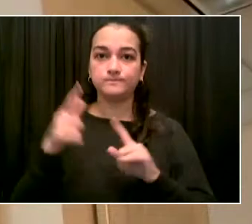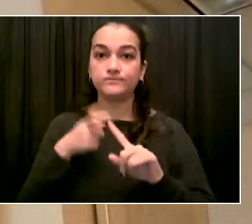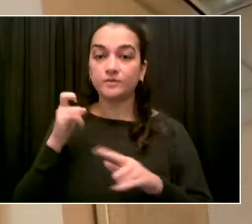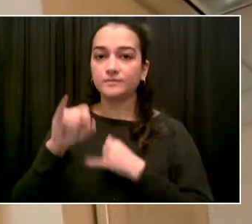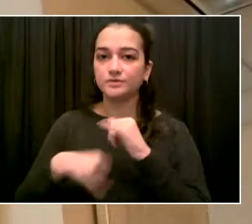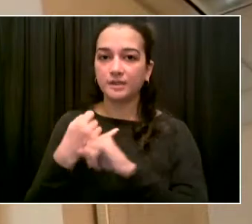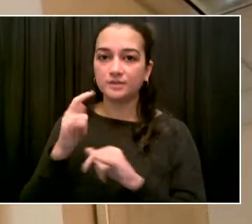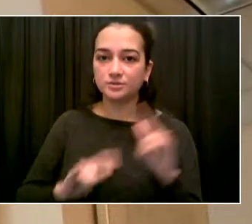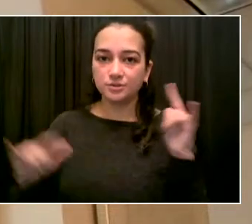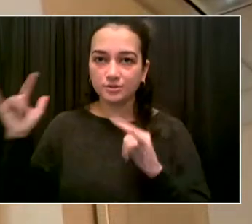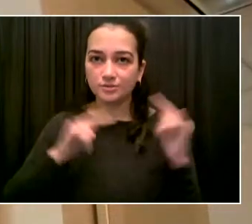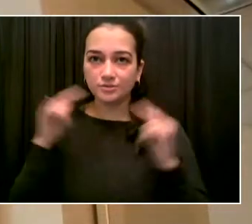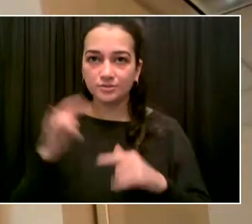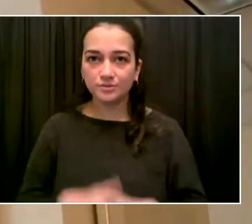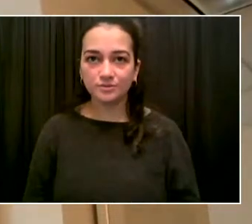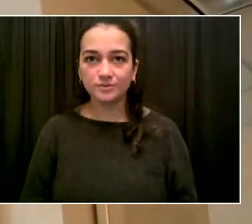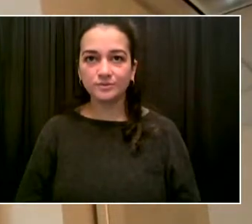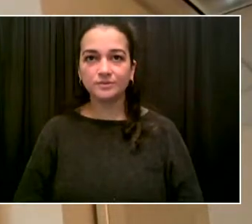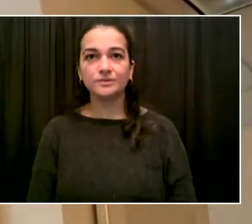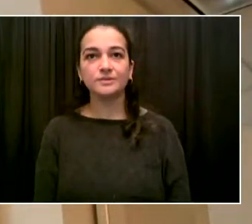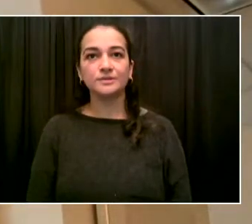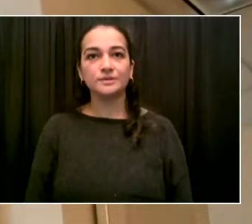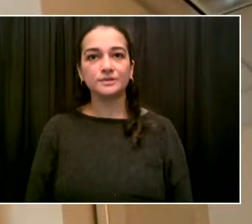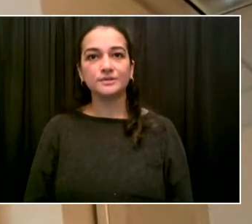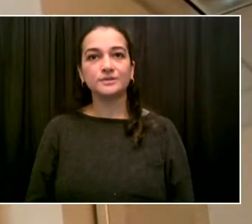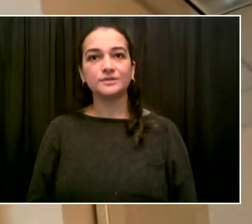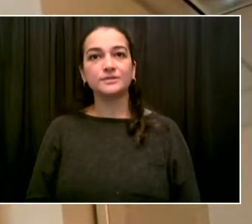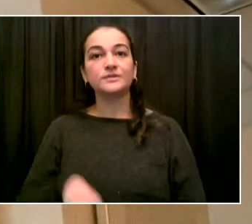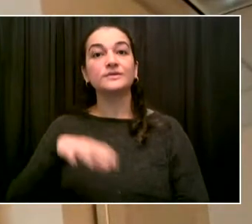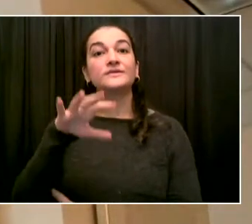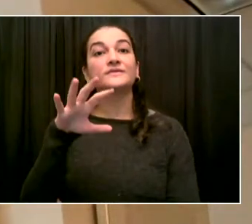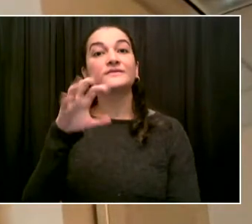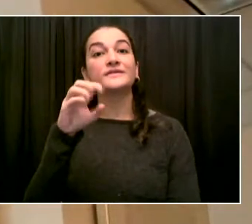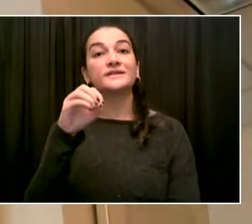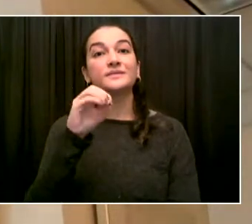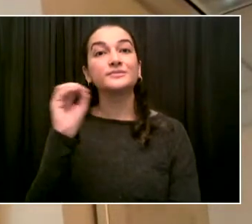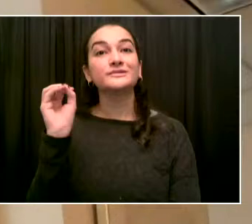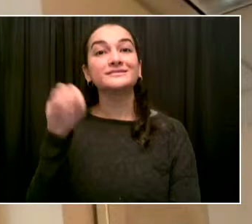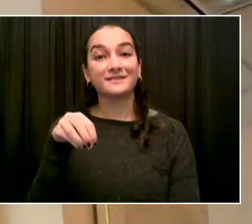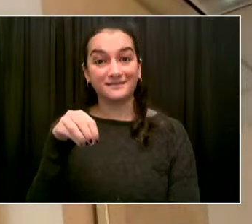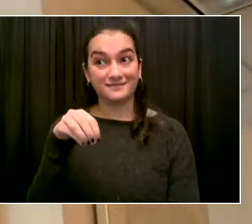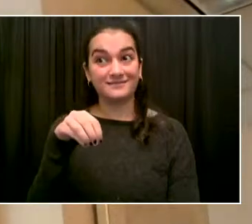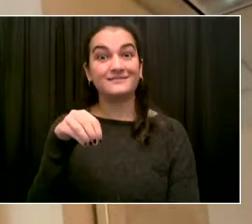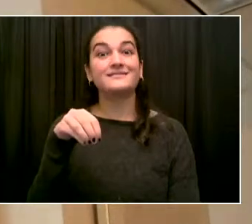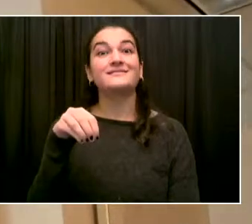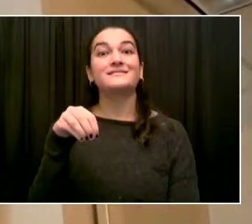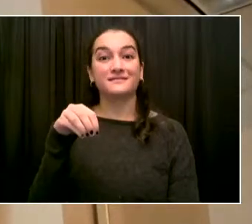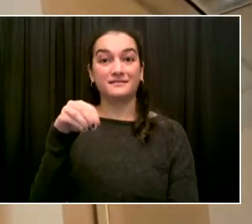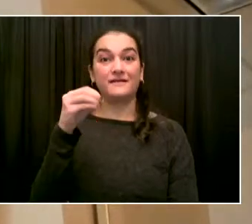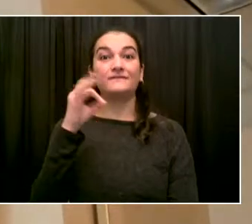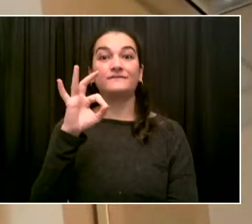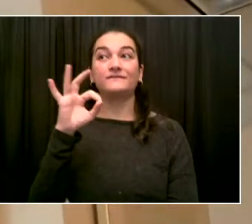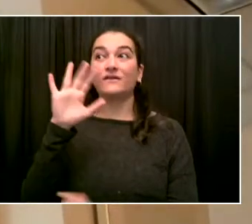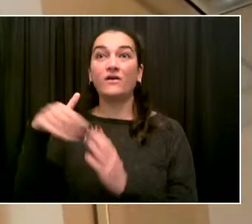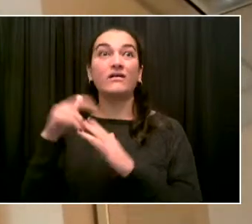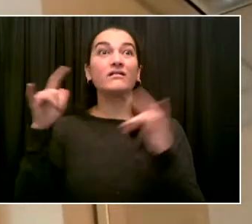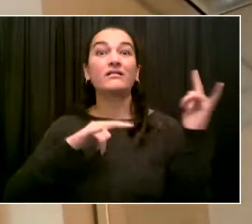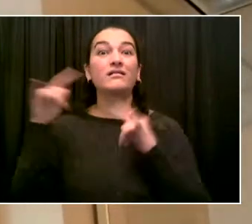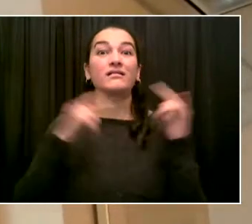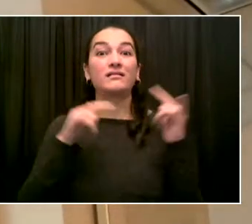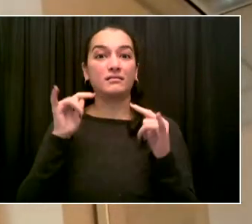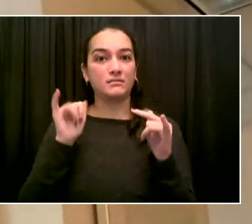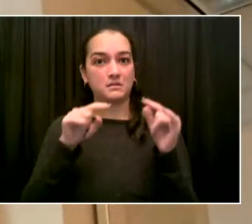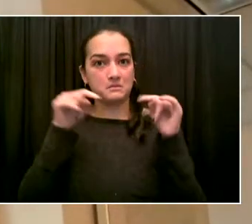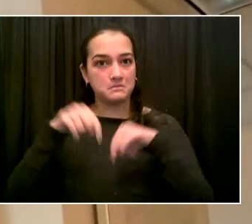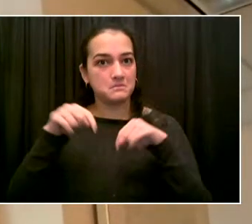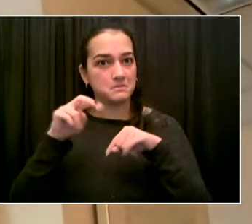quickly see how important they are to our economy. And New York City is fortunate to not only be the #1 port of entry into the United States, which positions